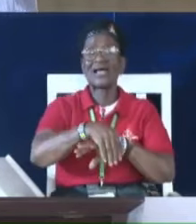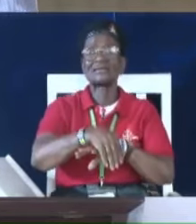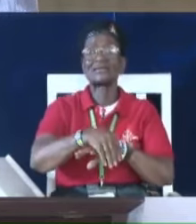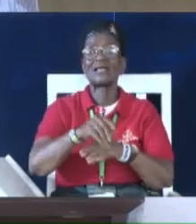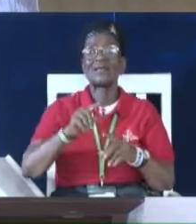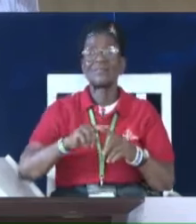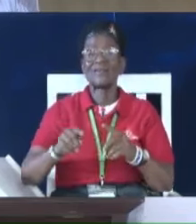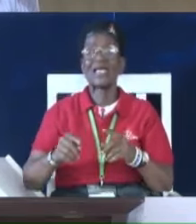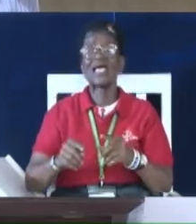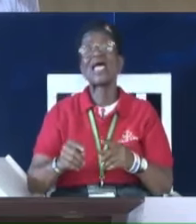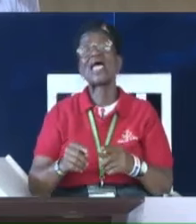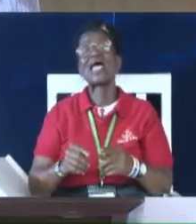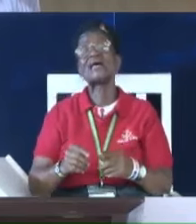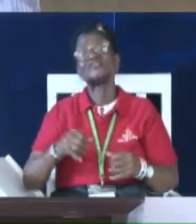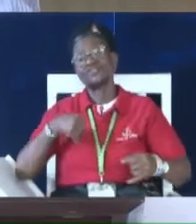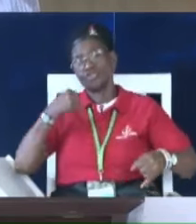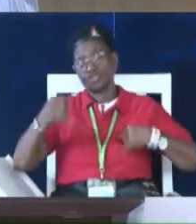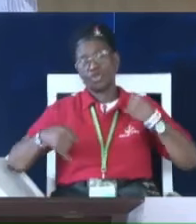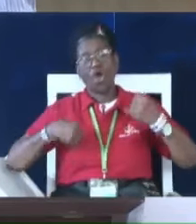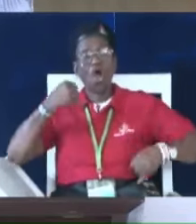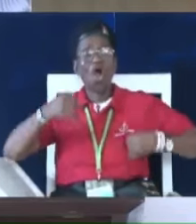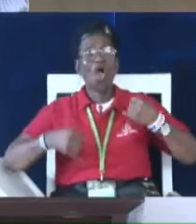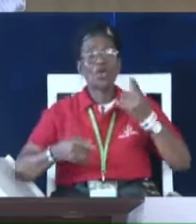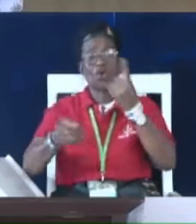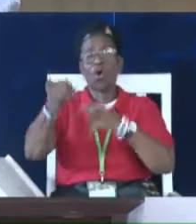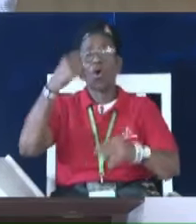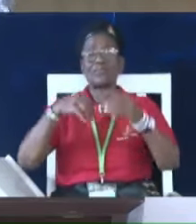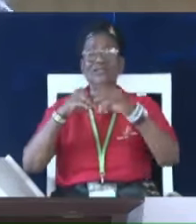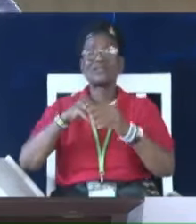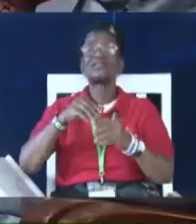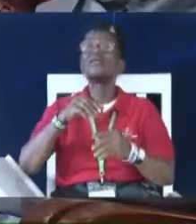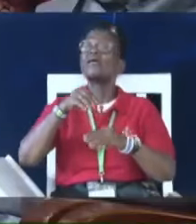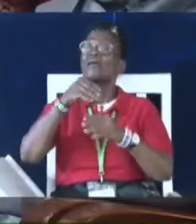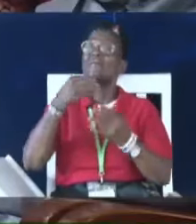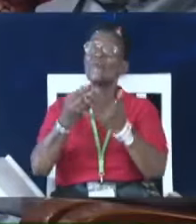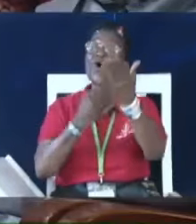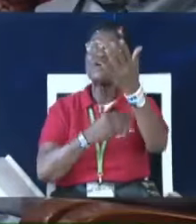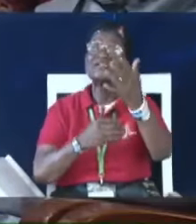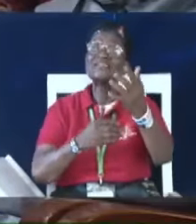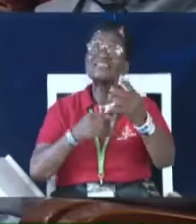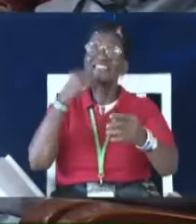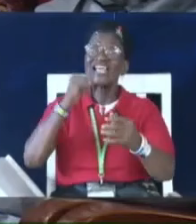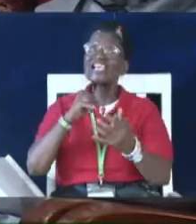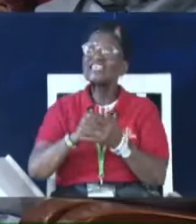What's coming in the morning? Say it loud and clear.